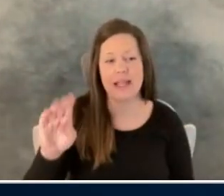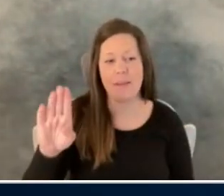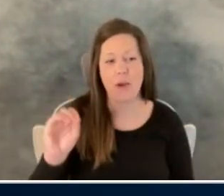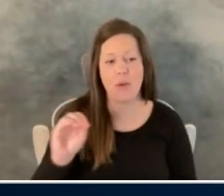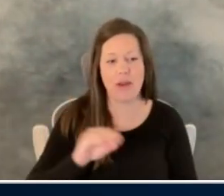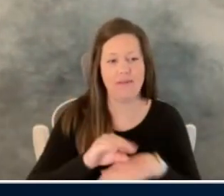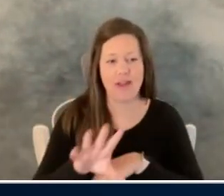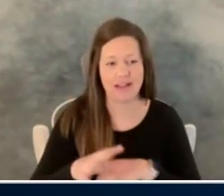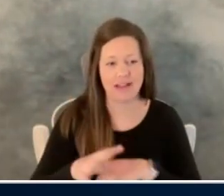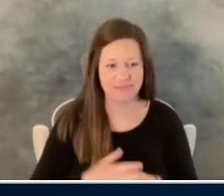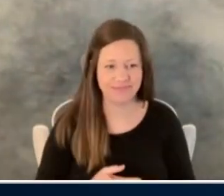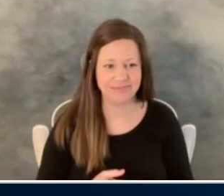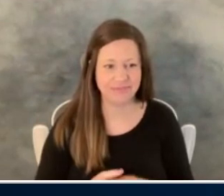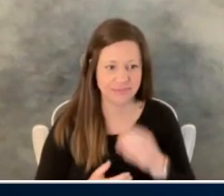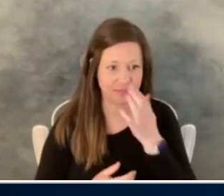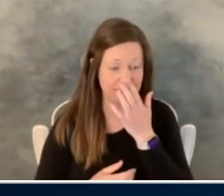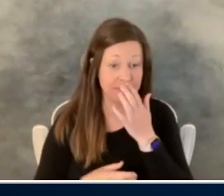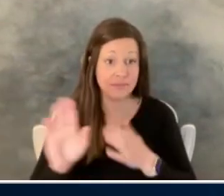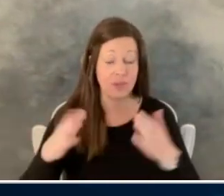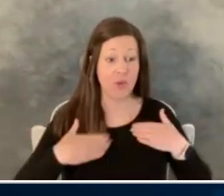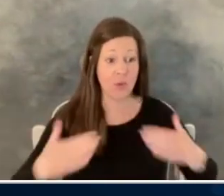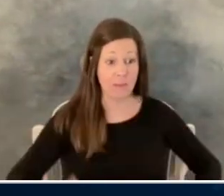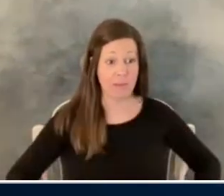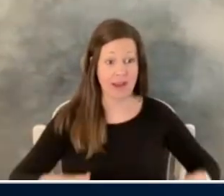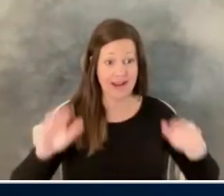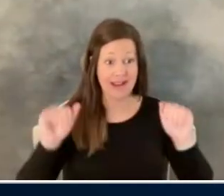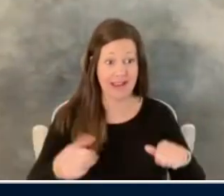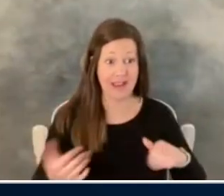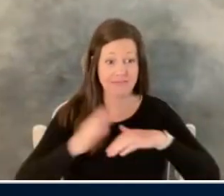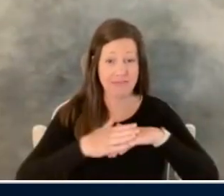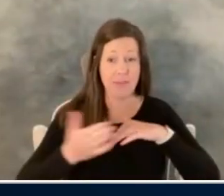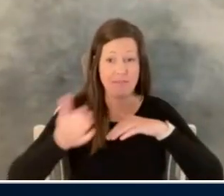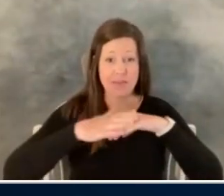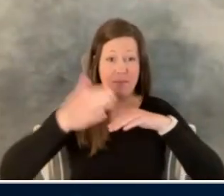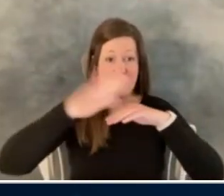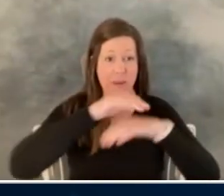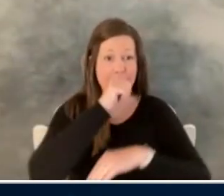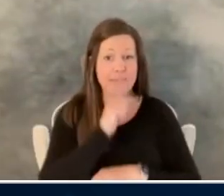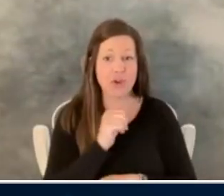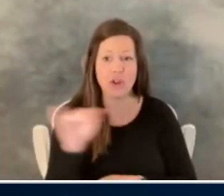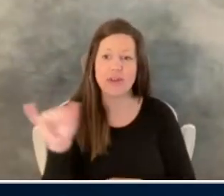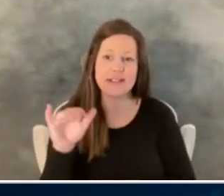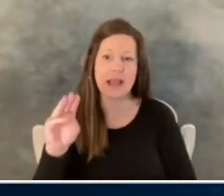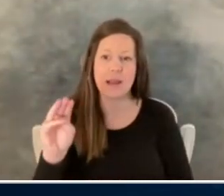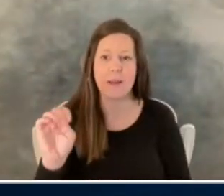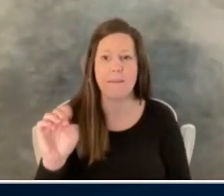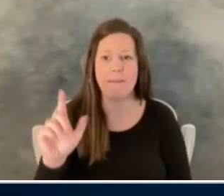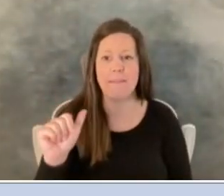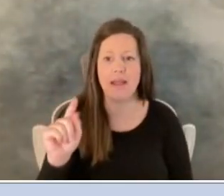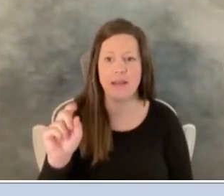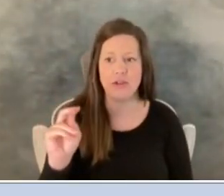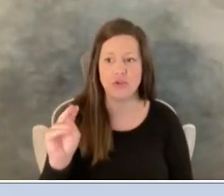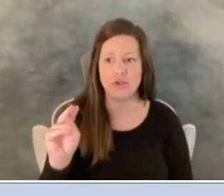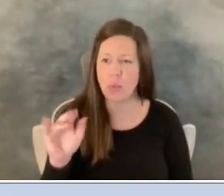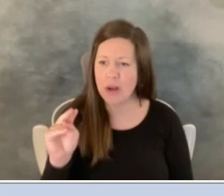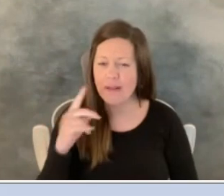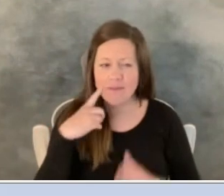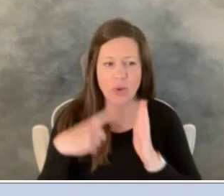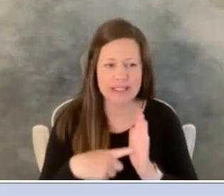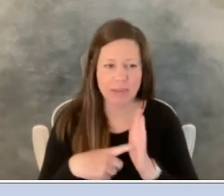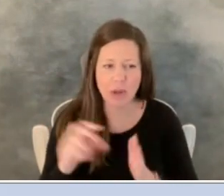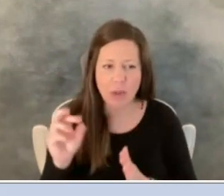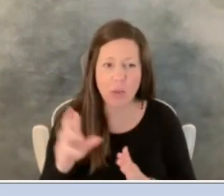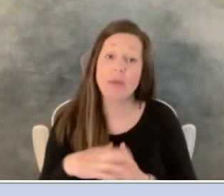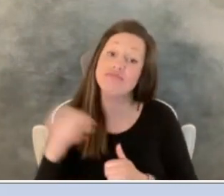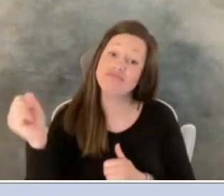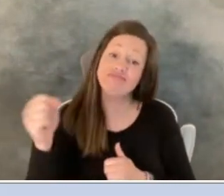Can you build up tolerance to those things, like melatonin, for example? So melatonin, you can build up